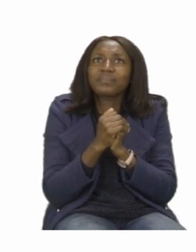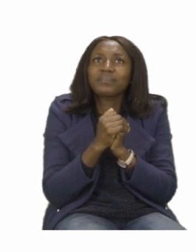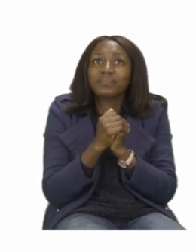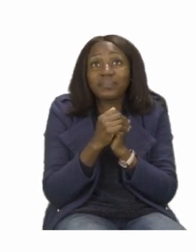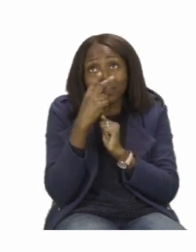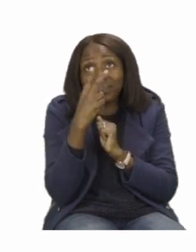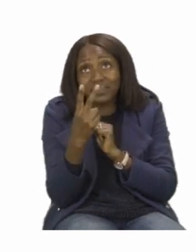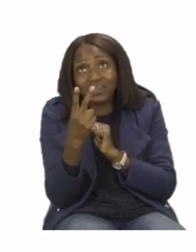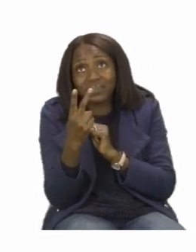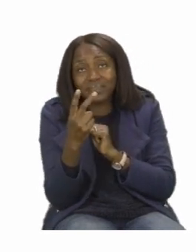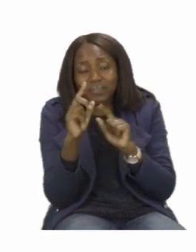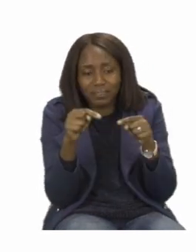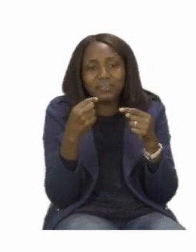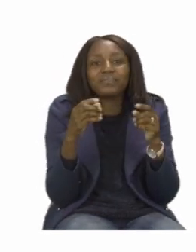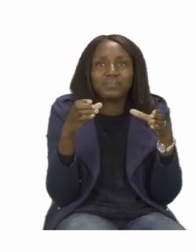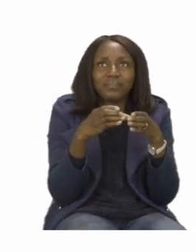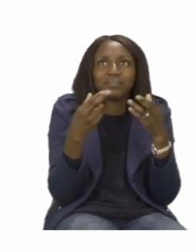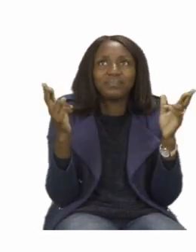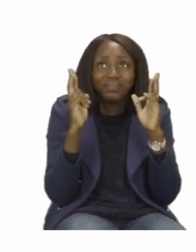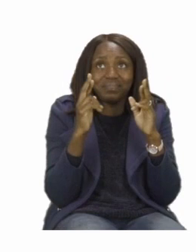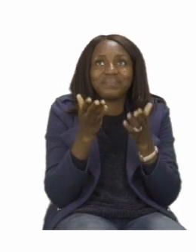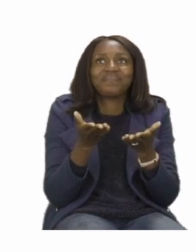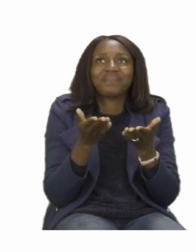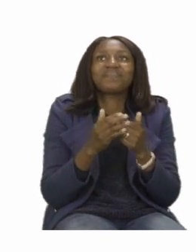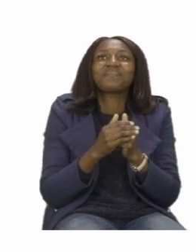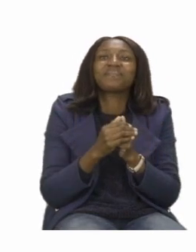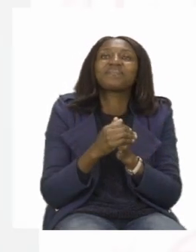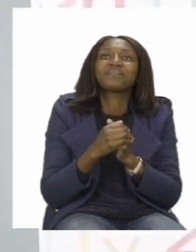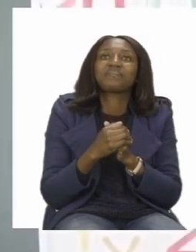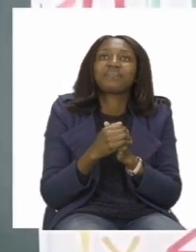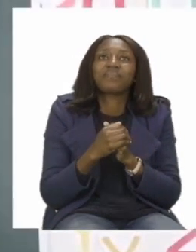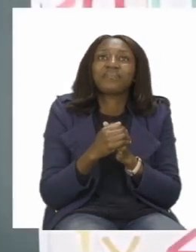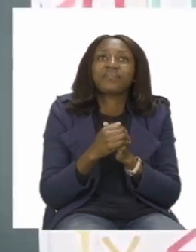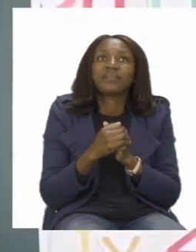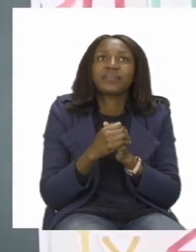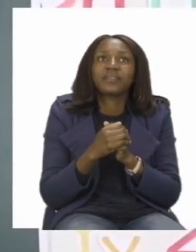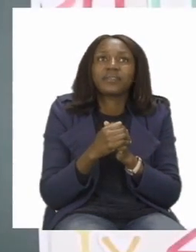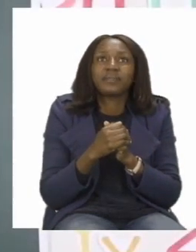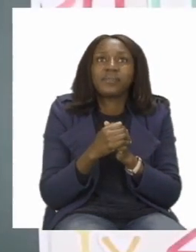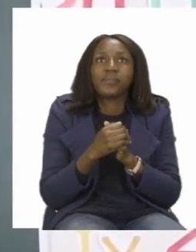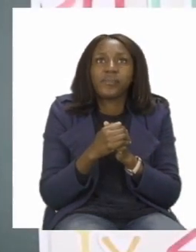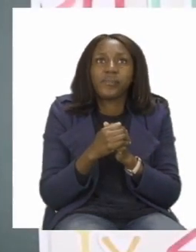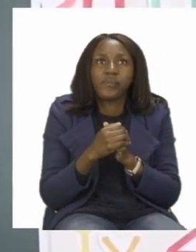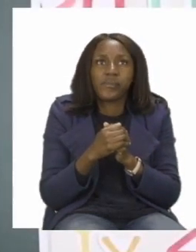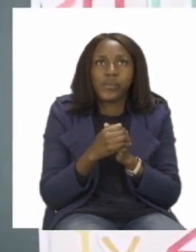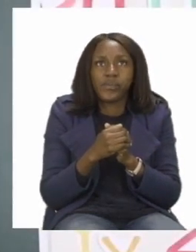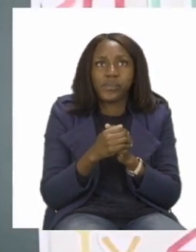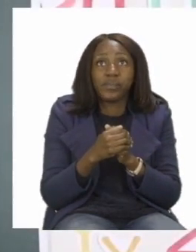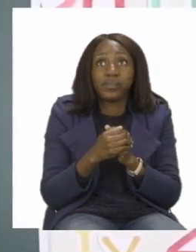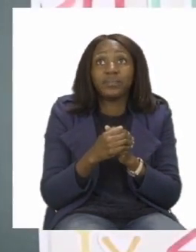let's take a look at all the items on the desk and we can decide. So the first two things that I'm going